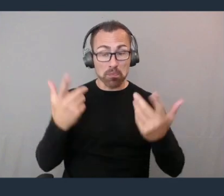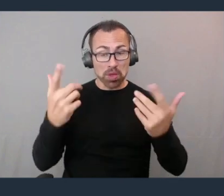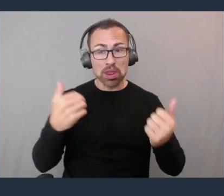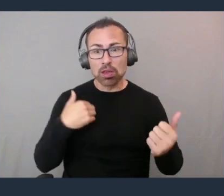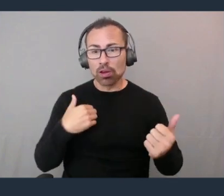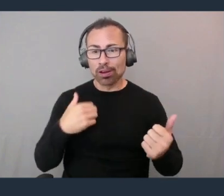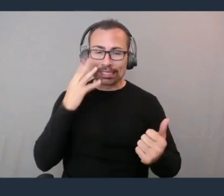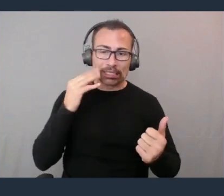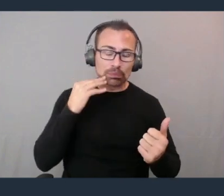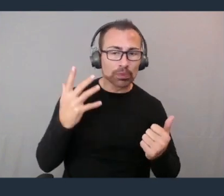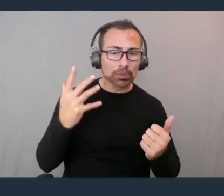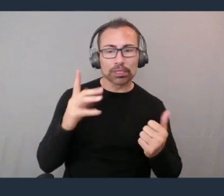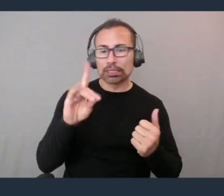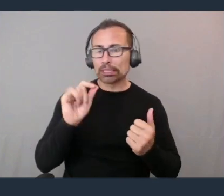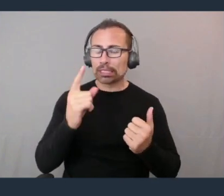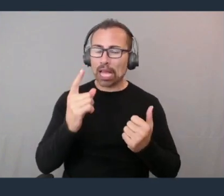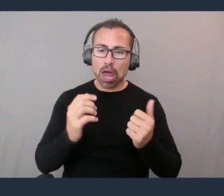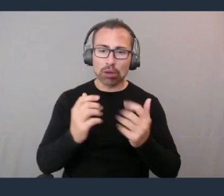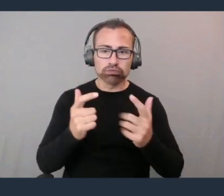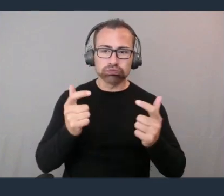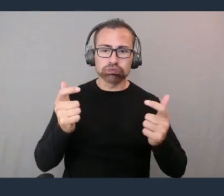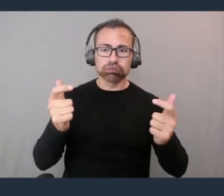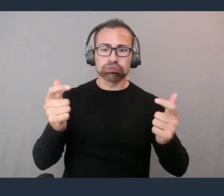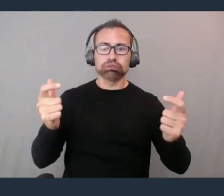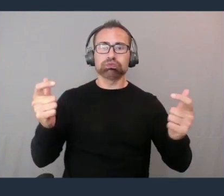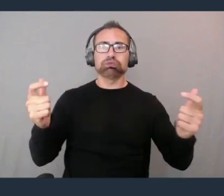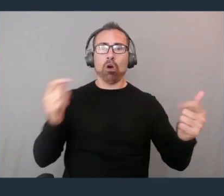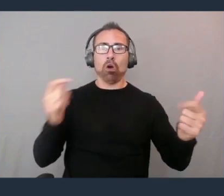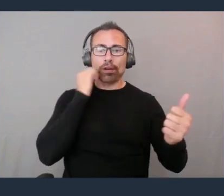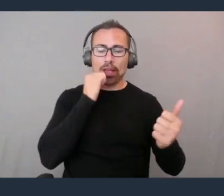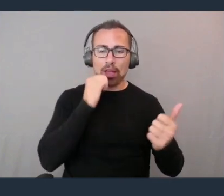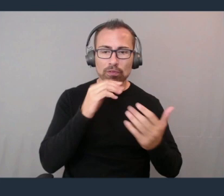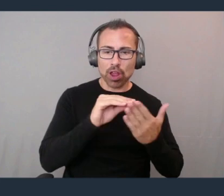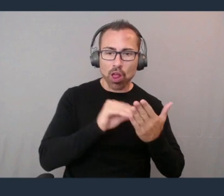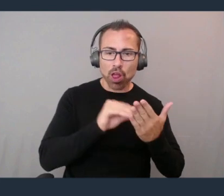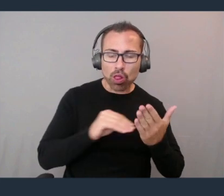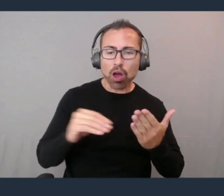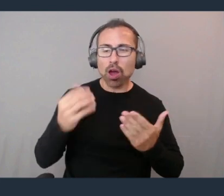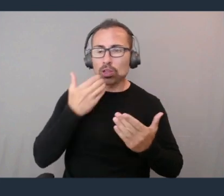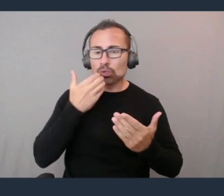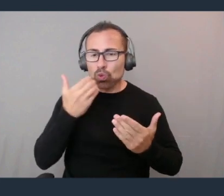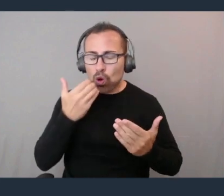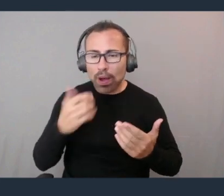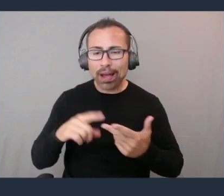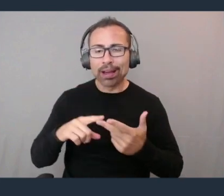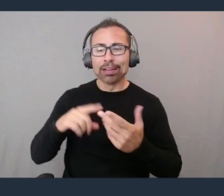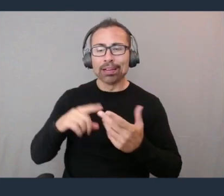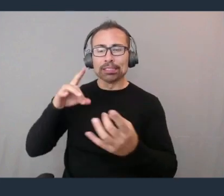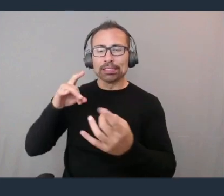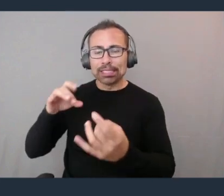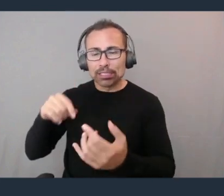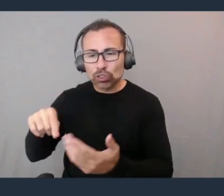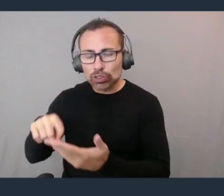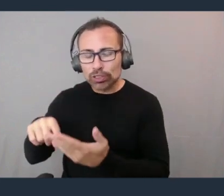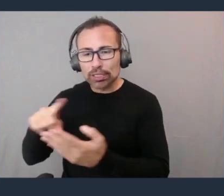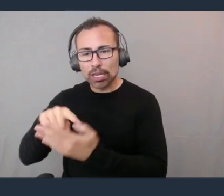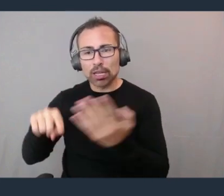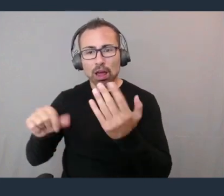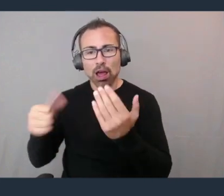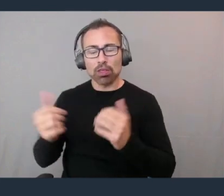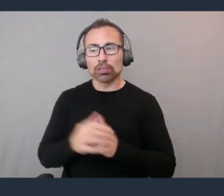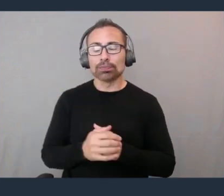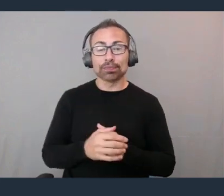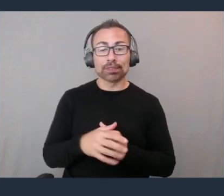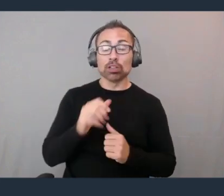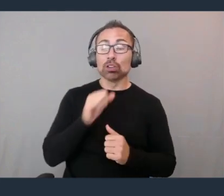logs, mobiles, sensors, vehicle information, even surveillance data. Don't be surprised if your organization is